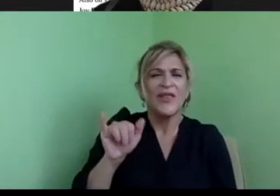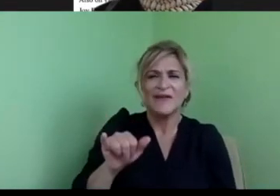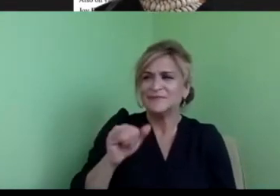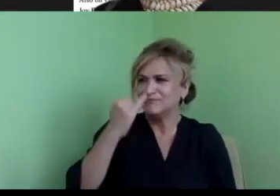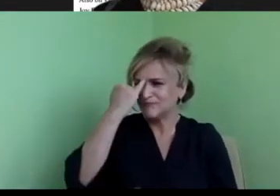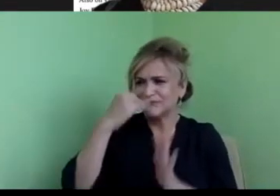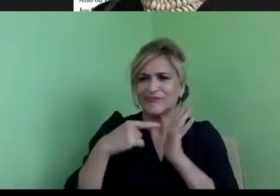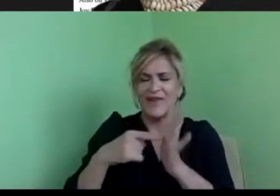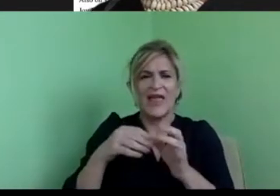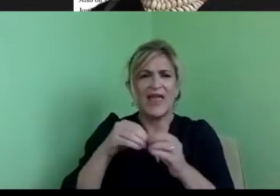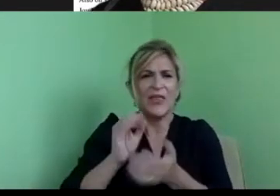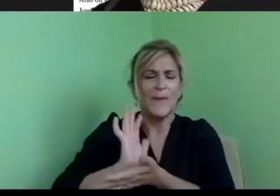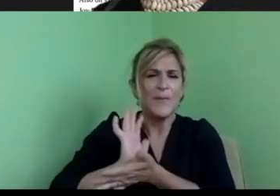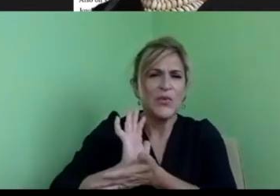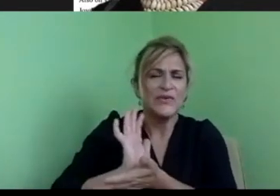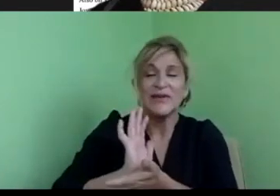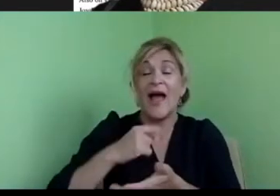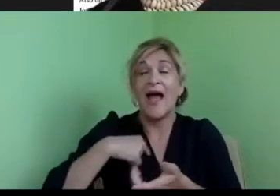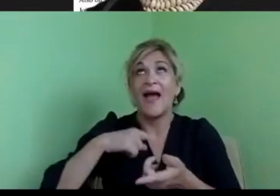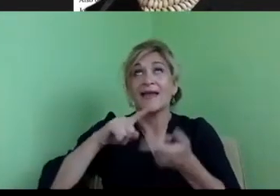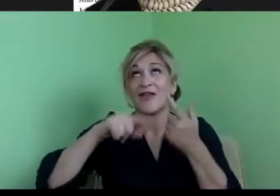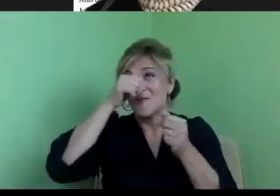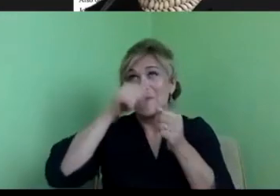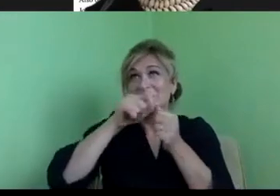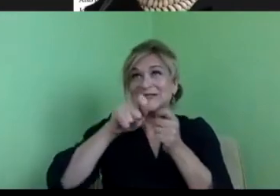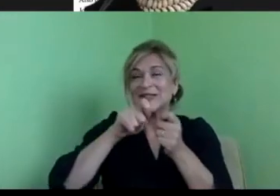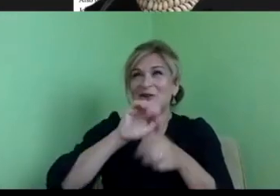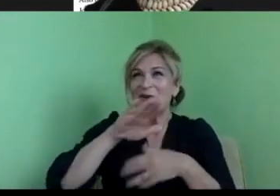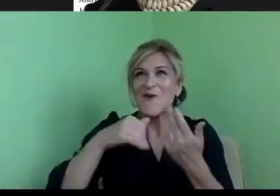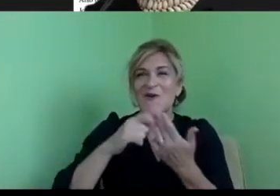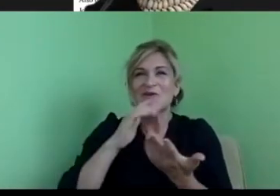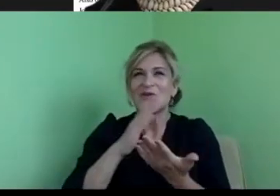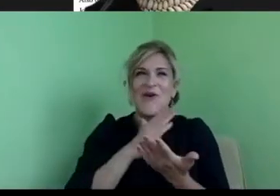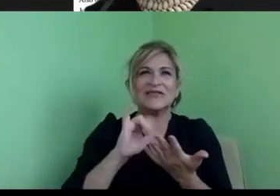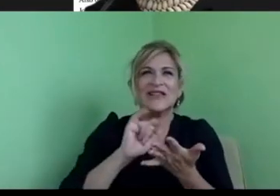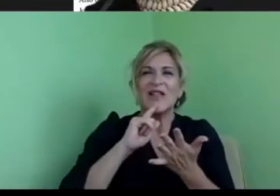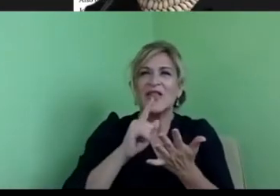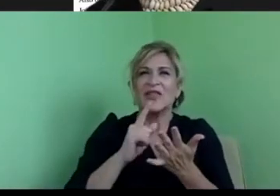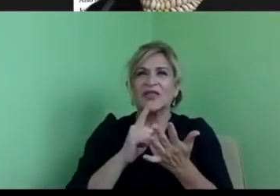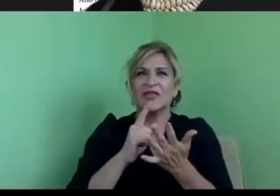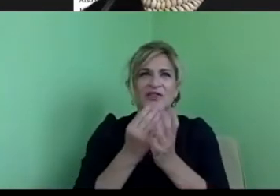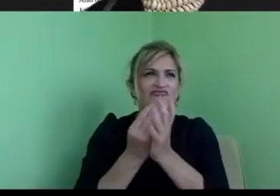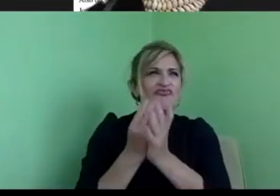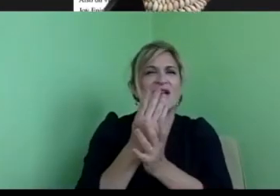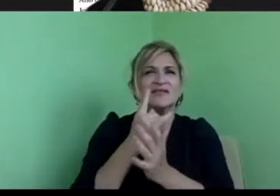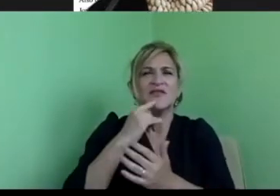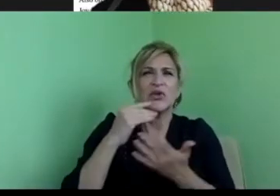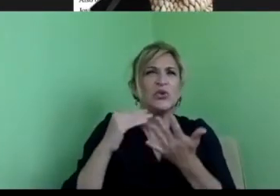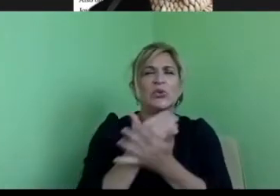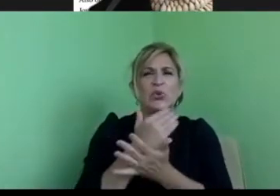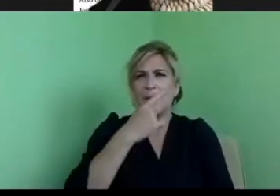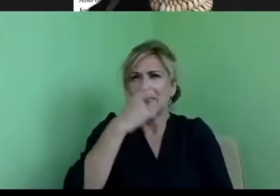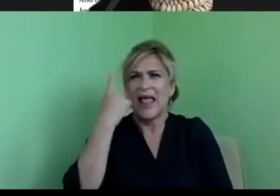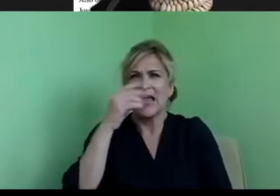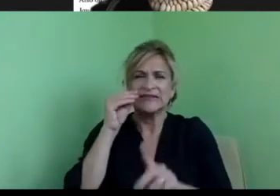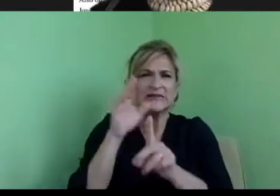um um i don't remember the whole thing but i know and it's like the rise of the new black exploitation which